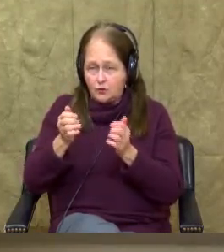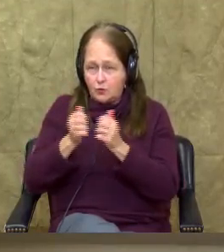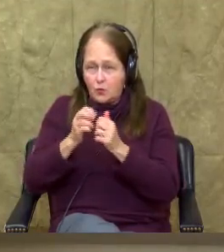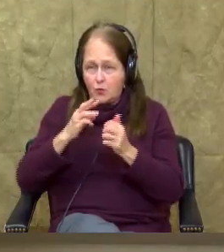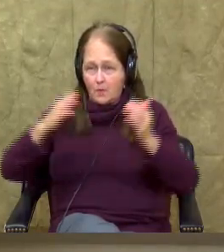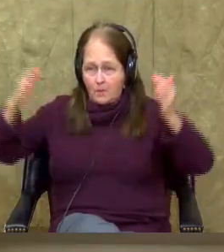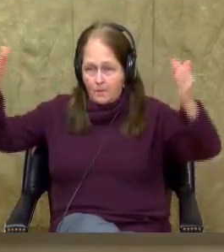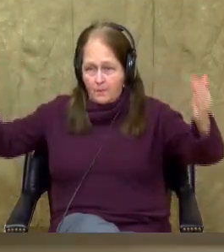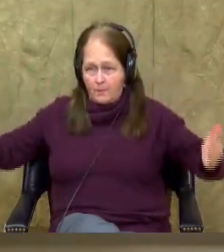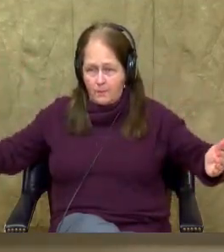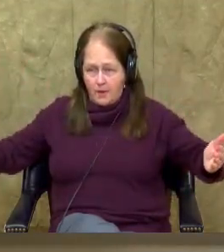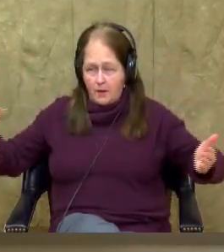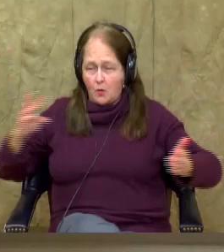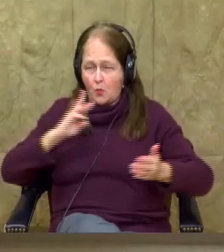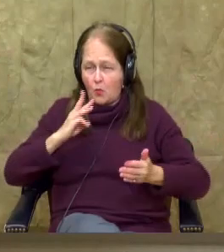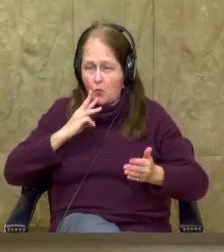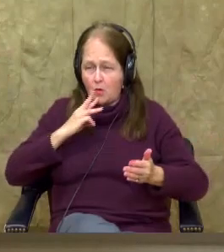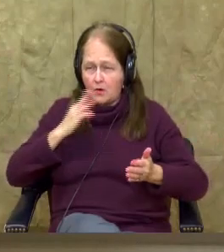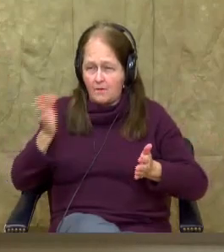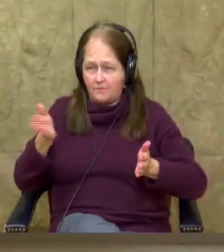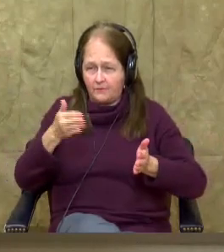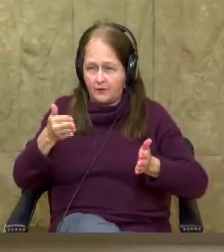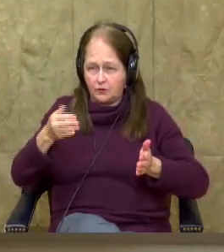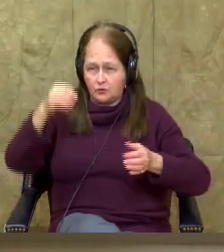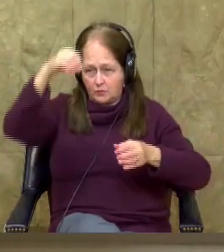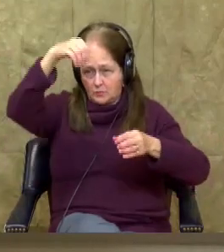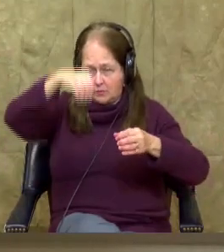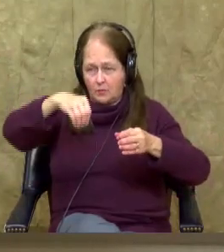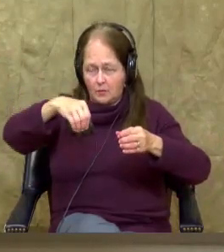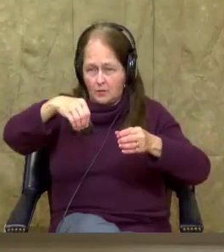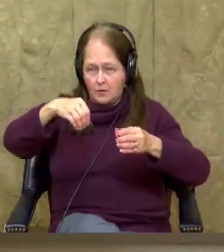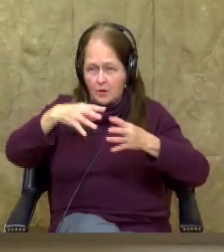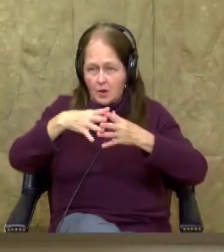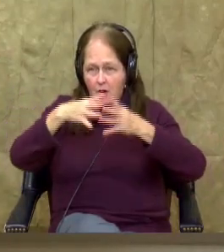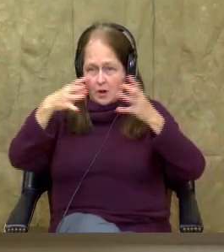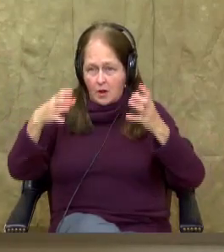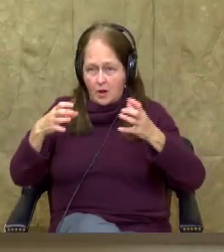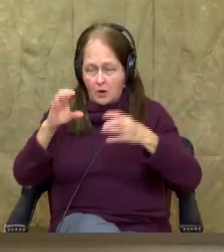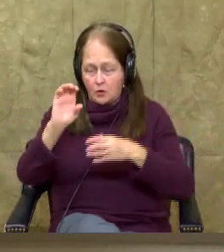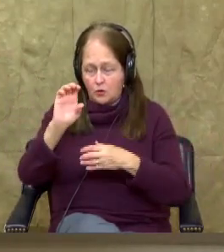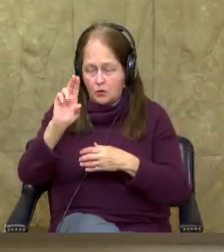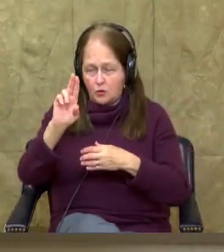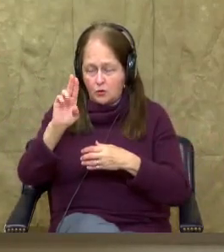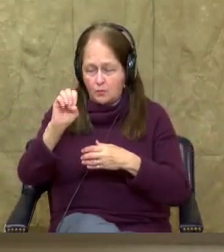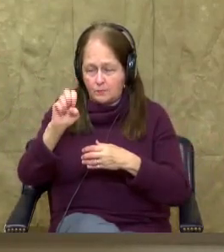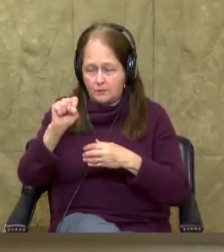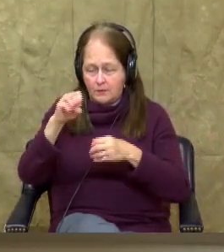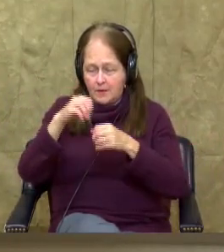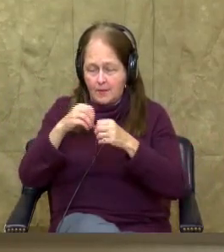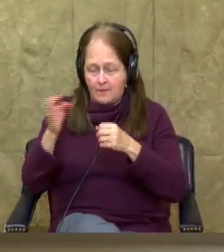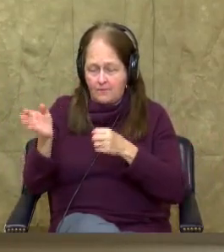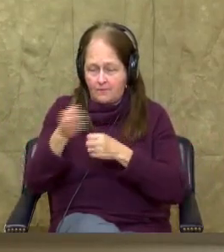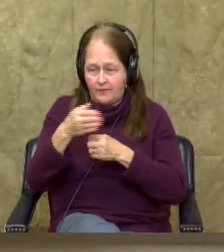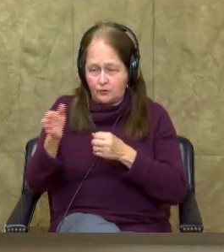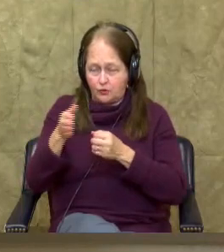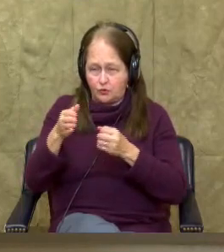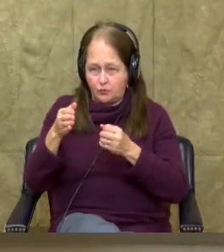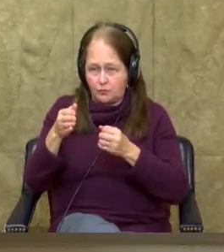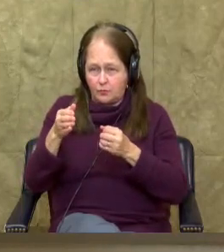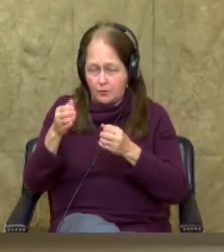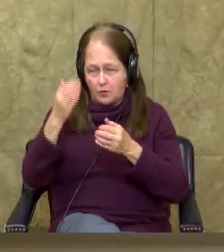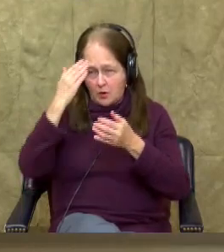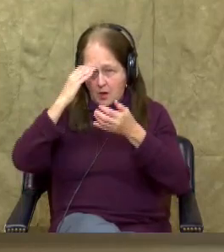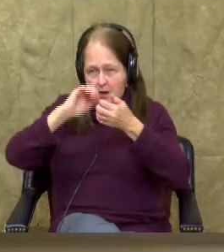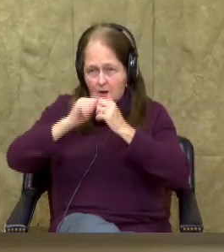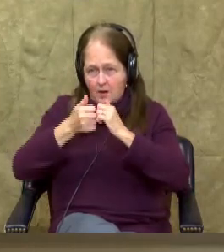like a big fish tank up with water, we would have to put a lot of cubes into that fish tank in order to know